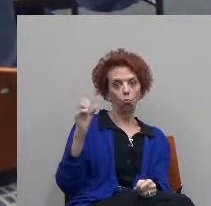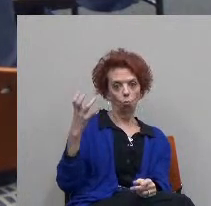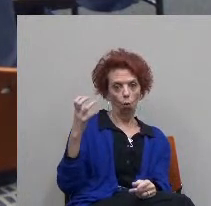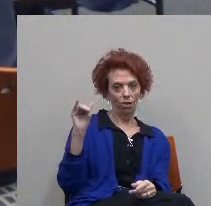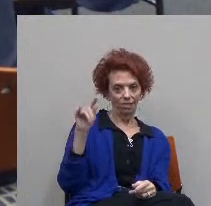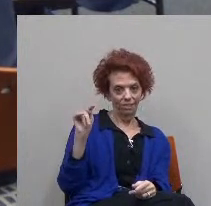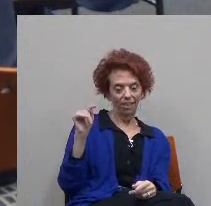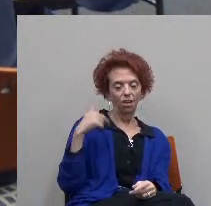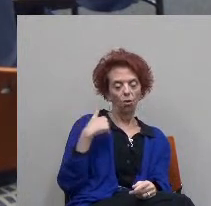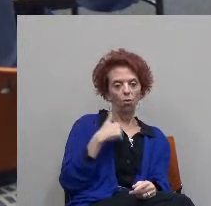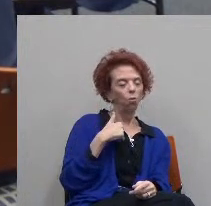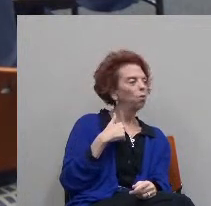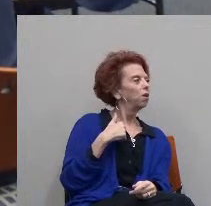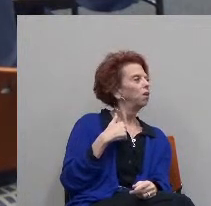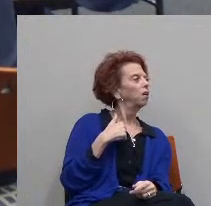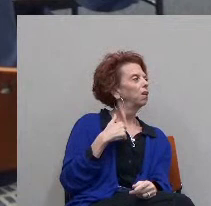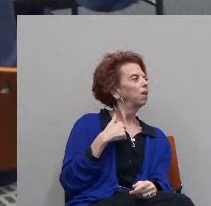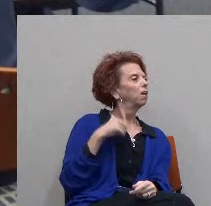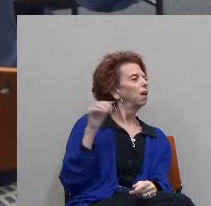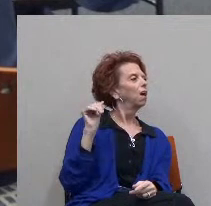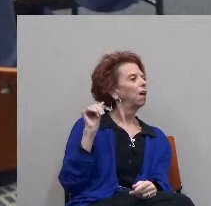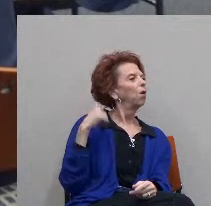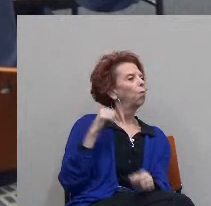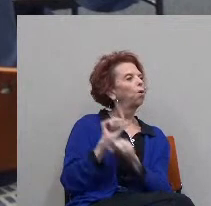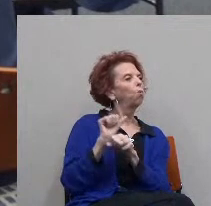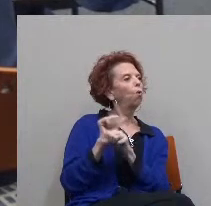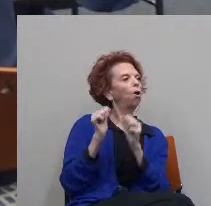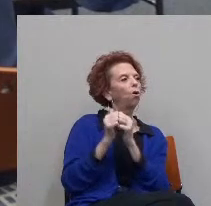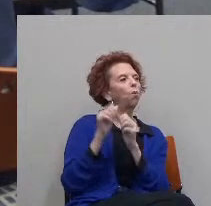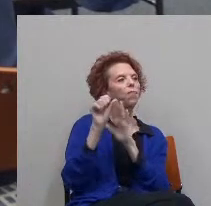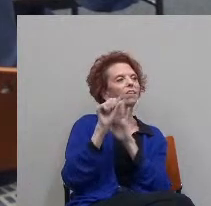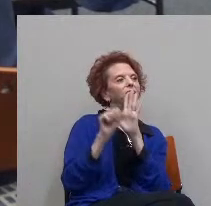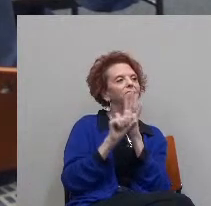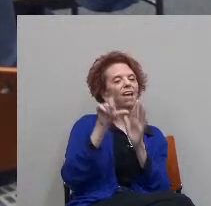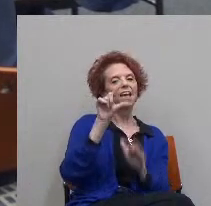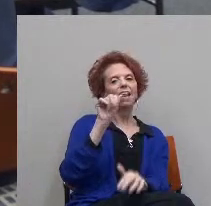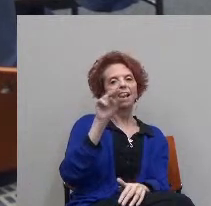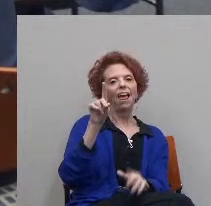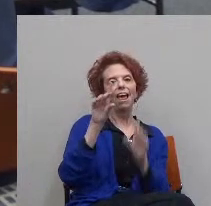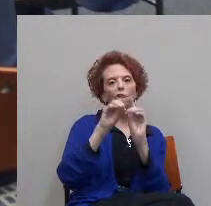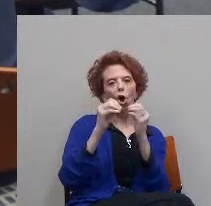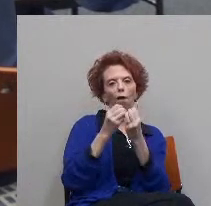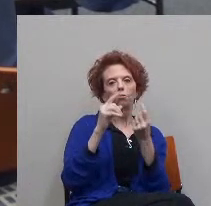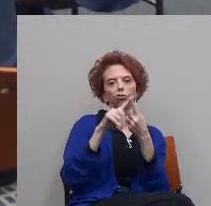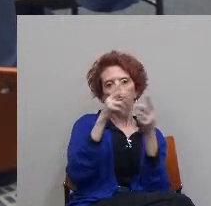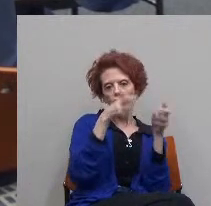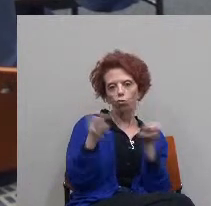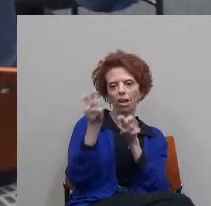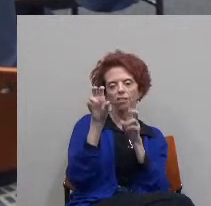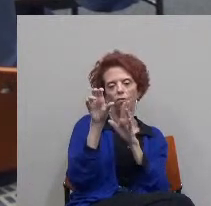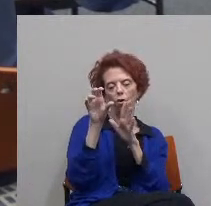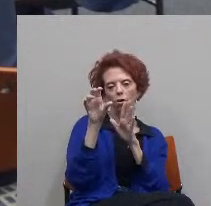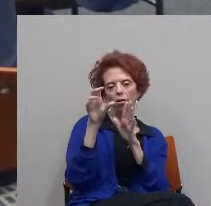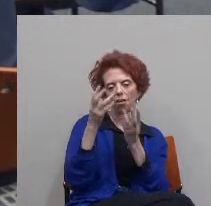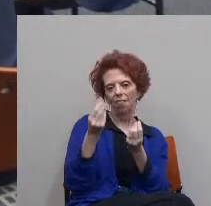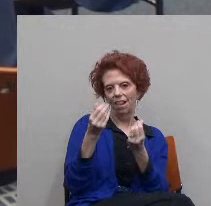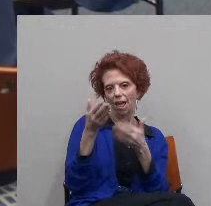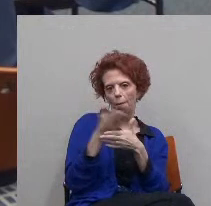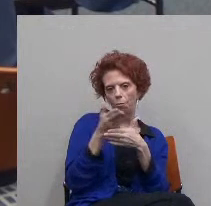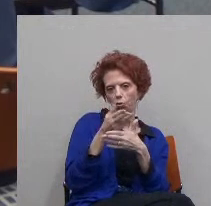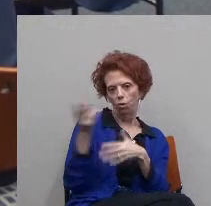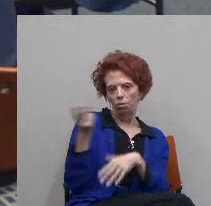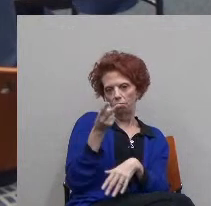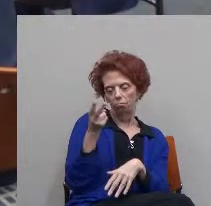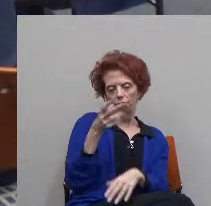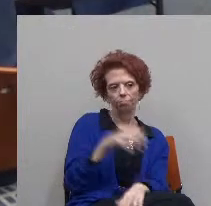but we would work, and Alex knows about it as well, so we would work with the state land office to to transfer the land between